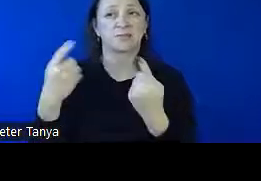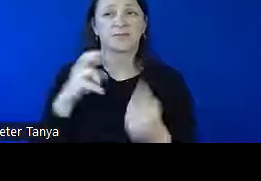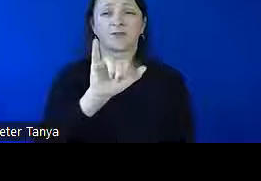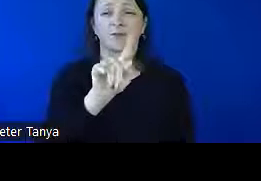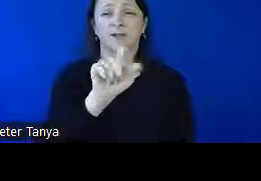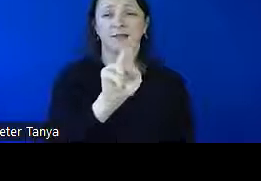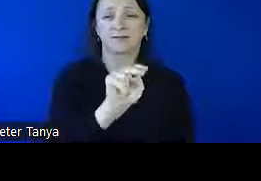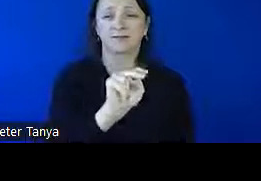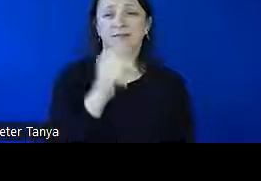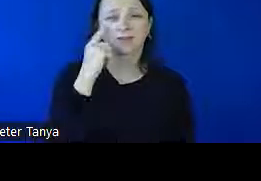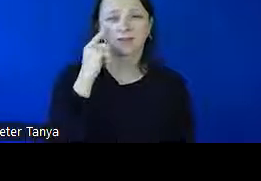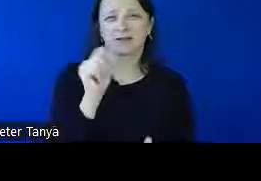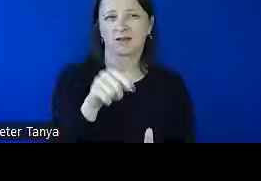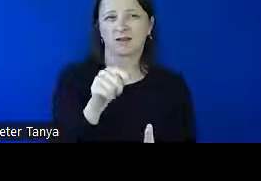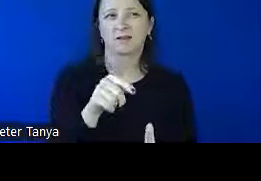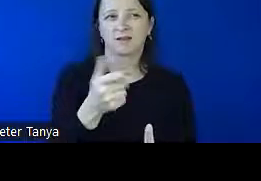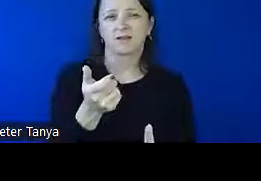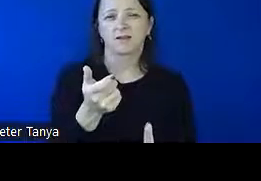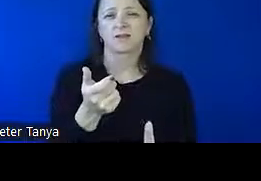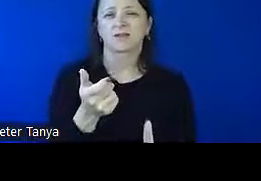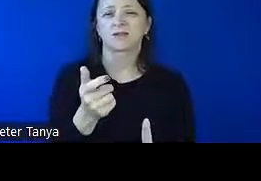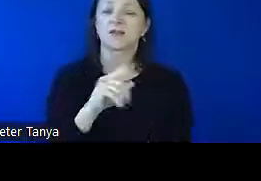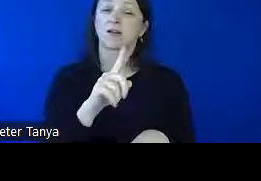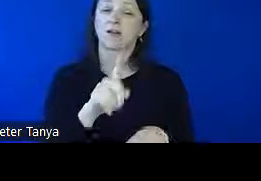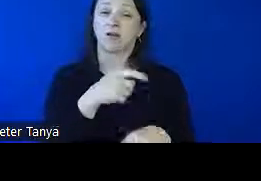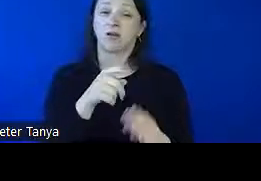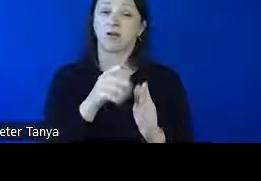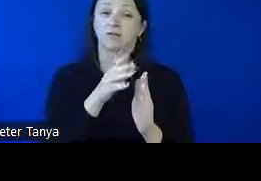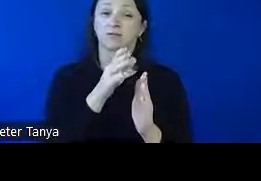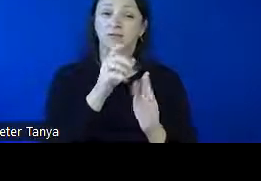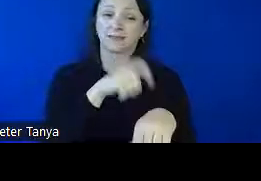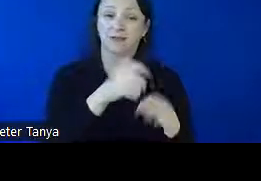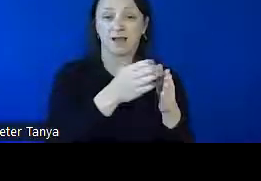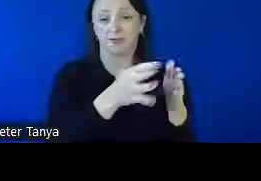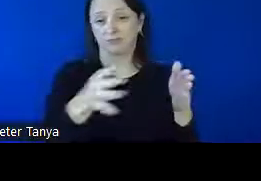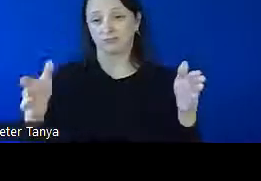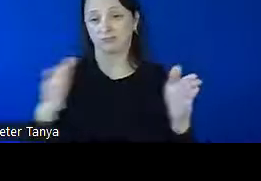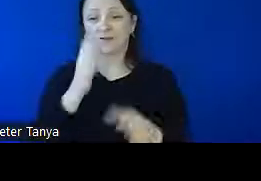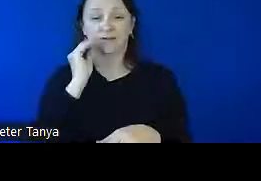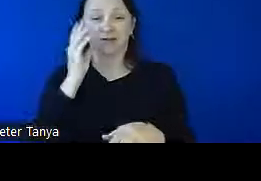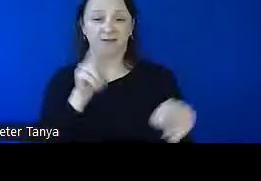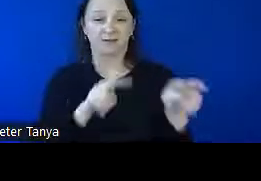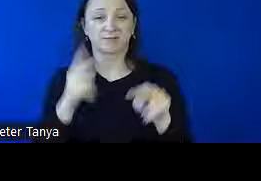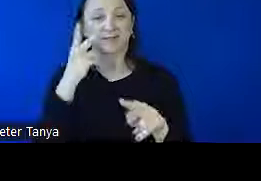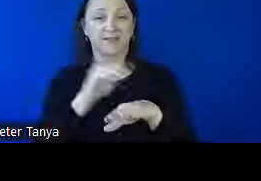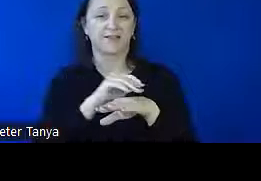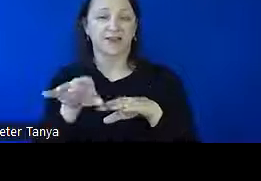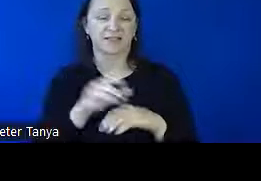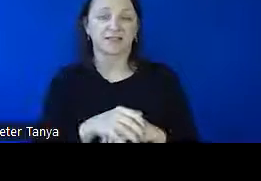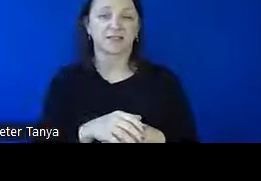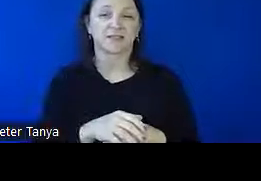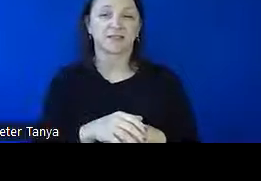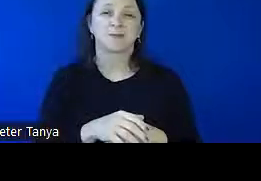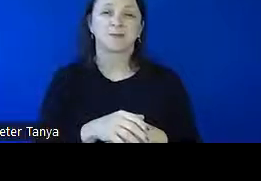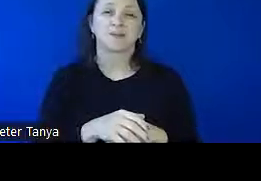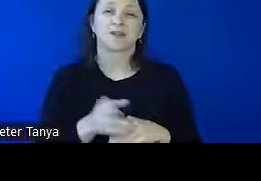that does give us a long period of experience with it. They have